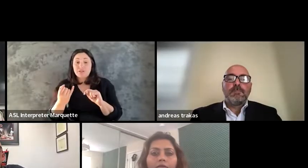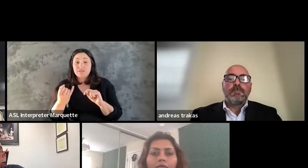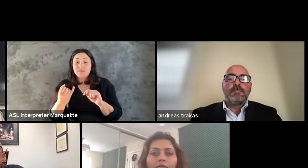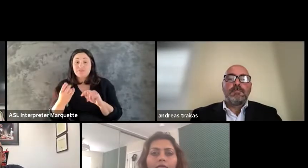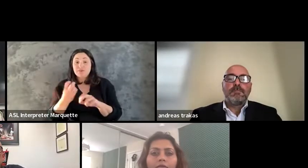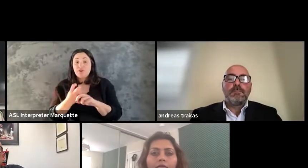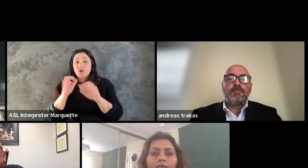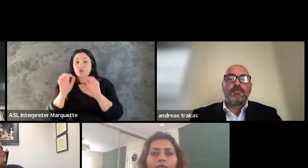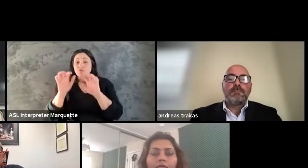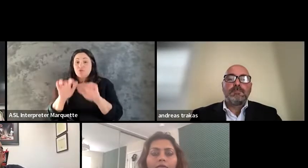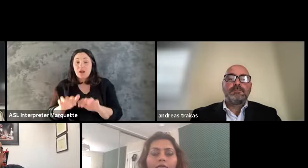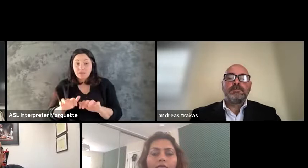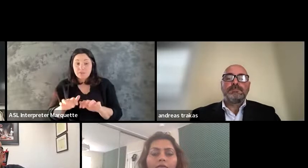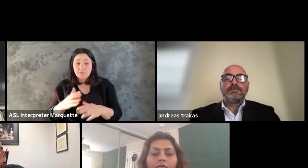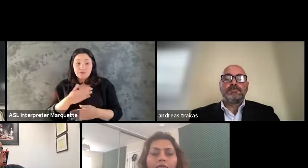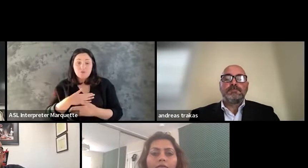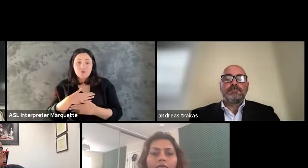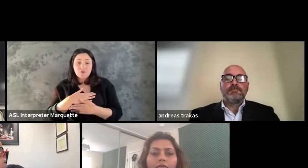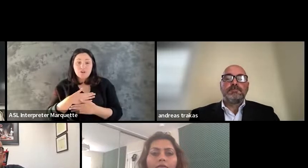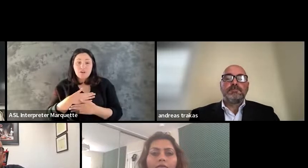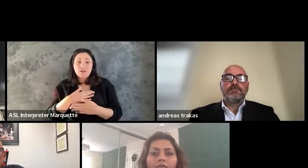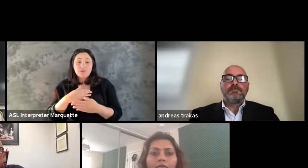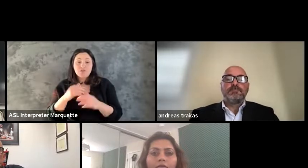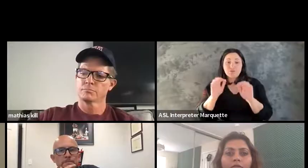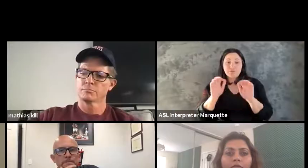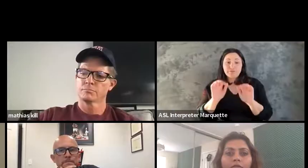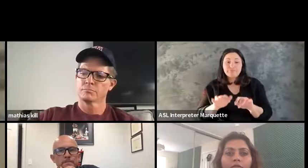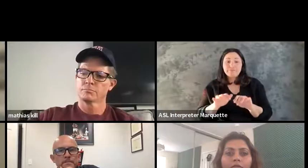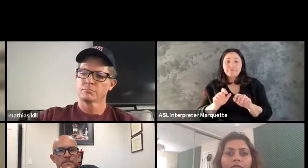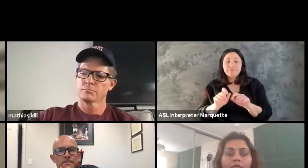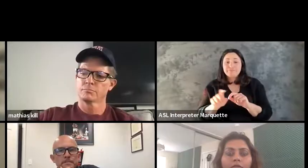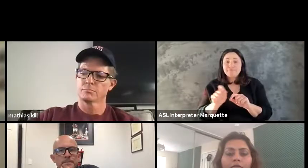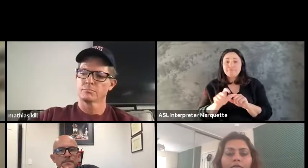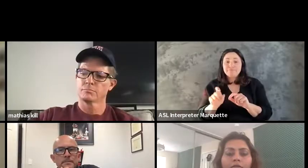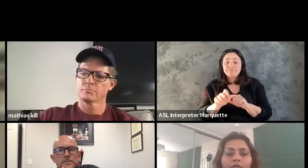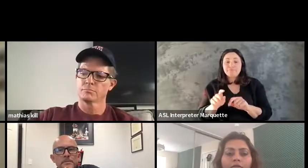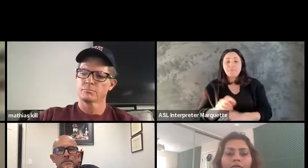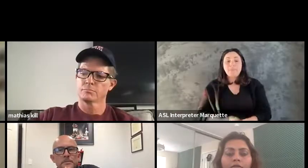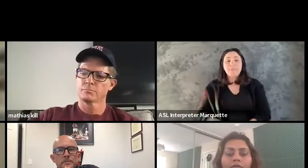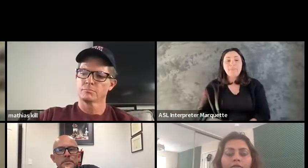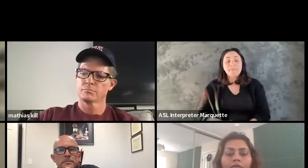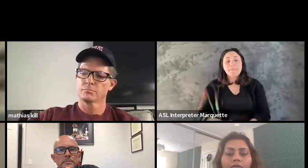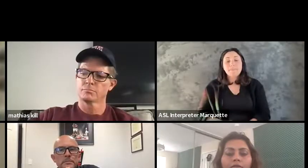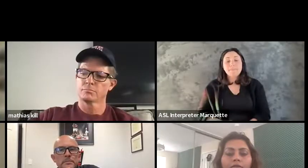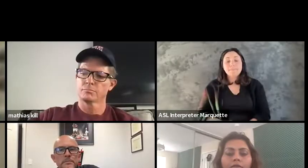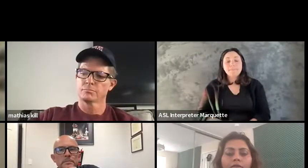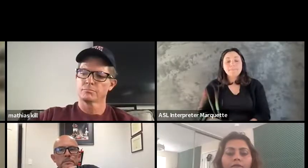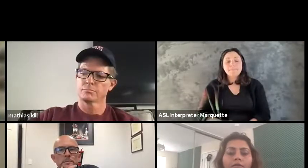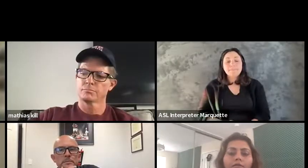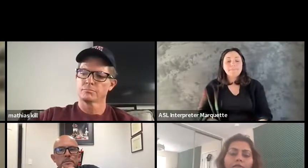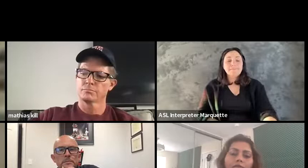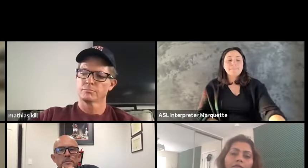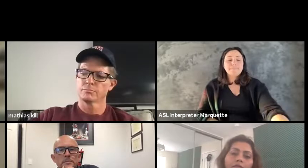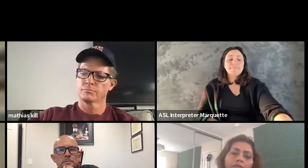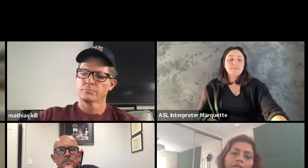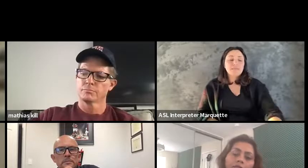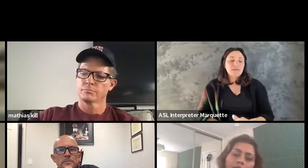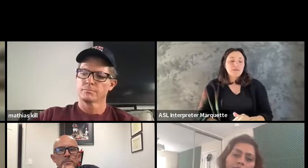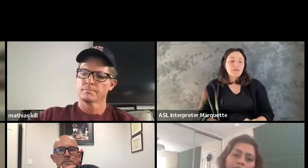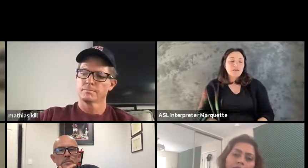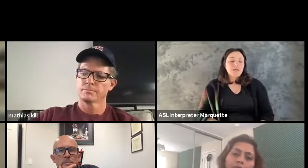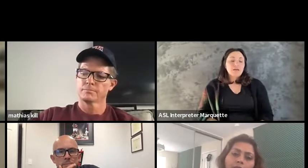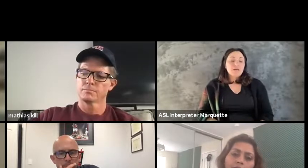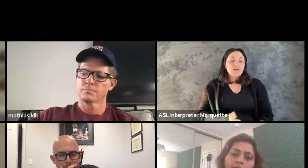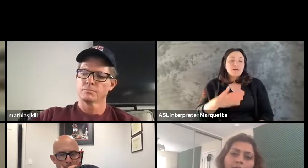I appreciate you doing that constantly. I have a middle school